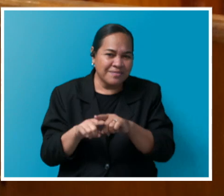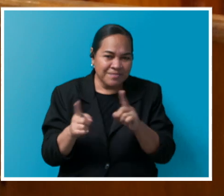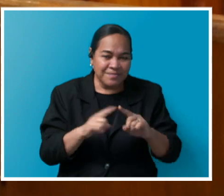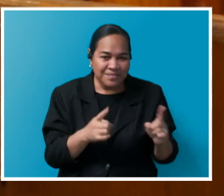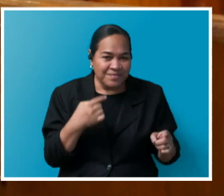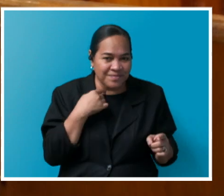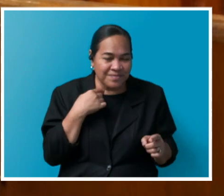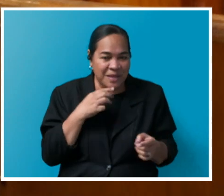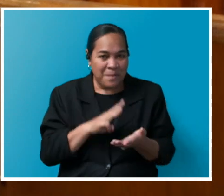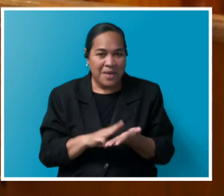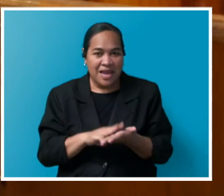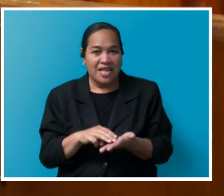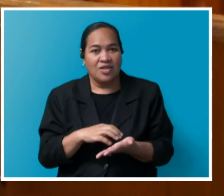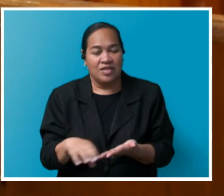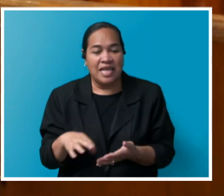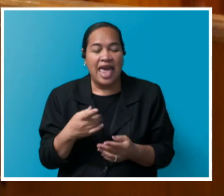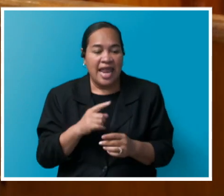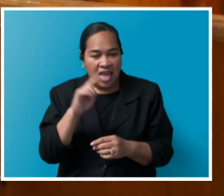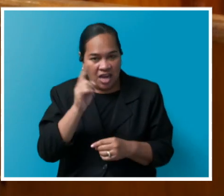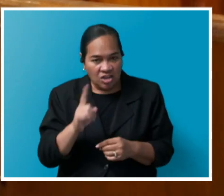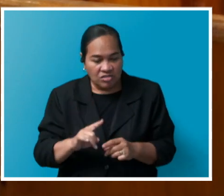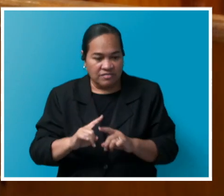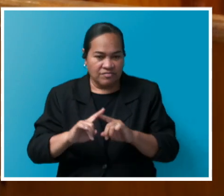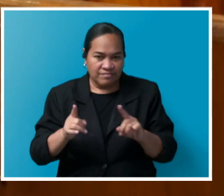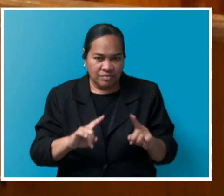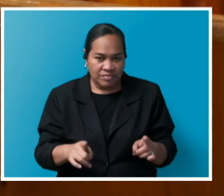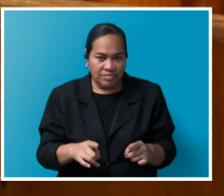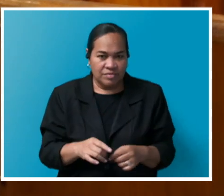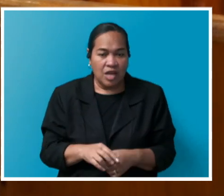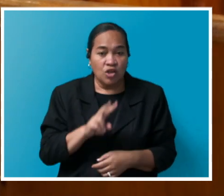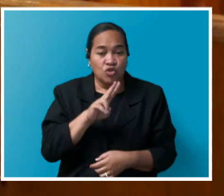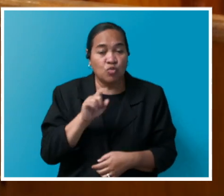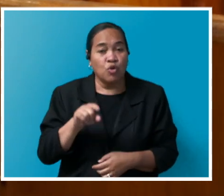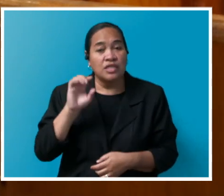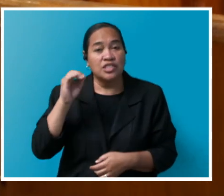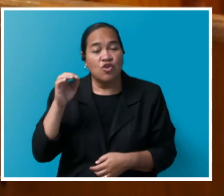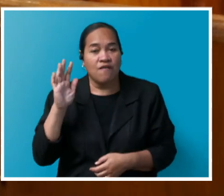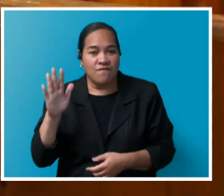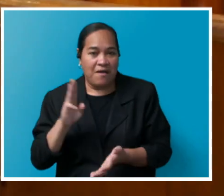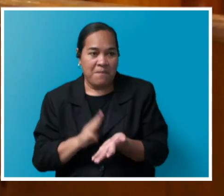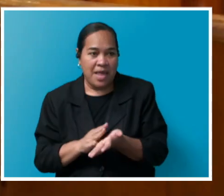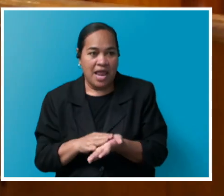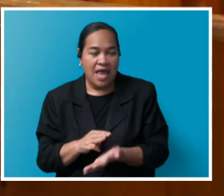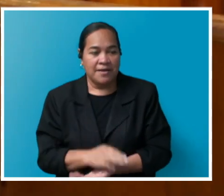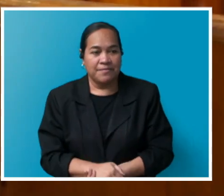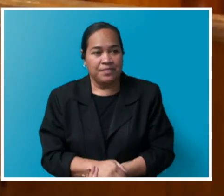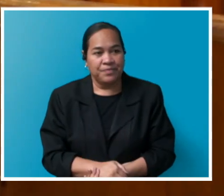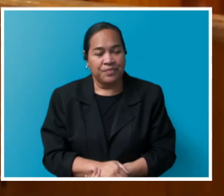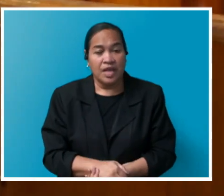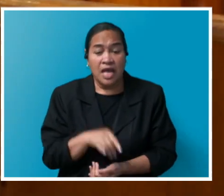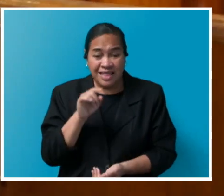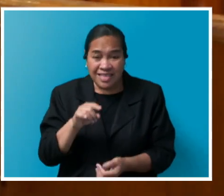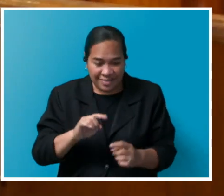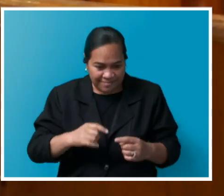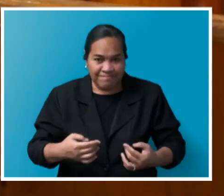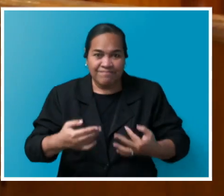3.38 million, and electric conductors, 2.05 million. These figures, Mr. Speaker, sir,